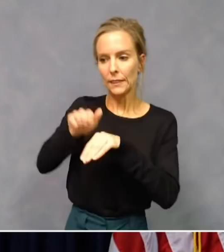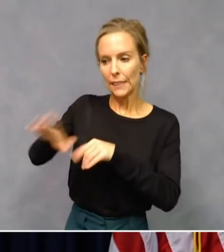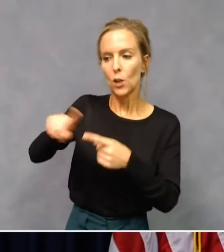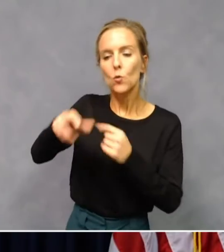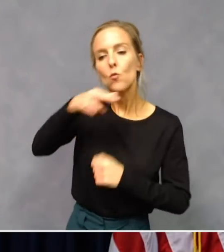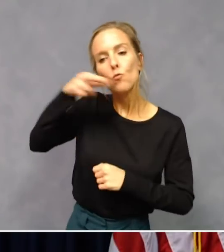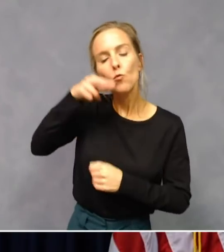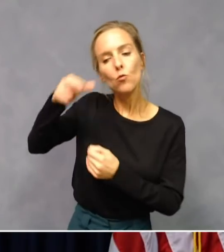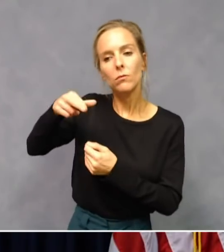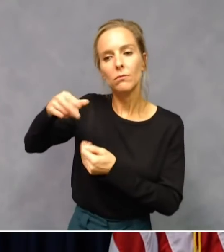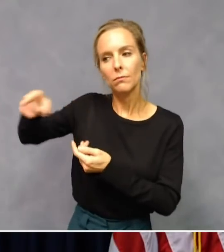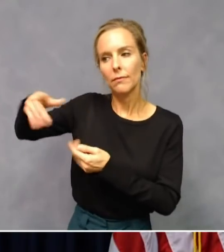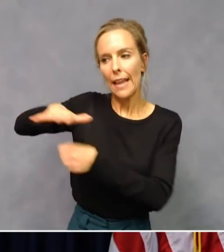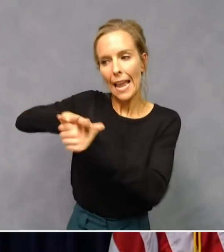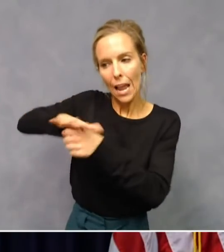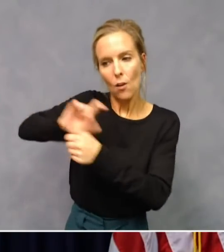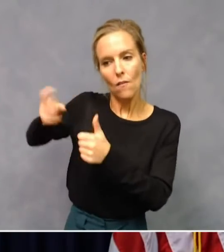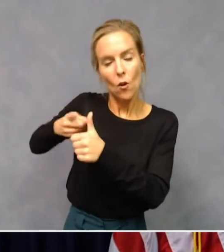help them out?